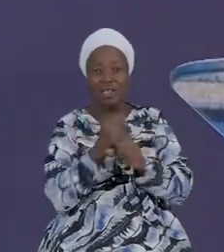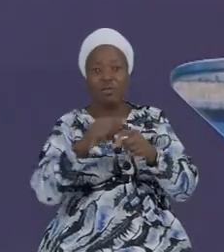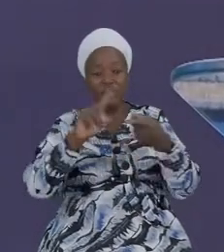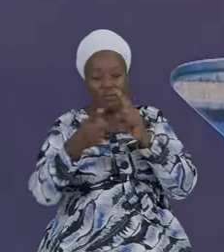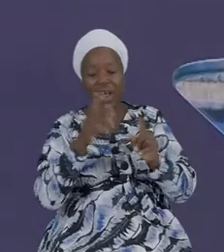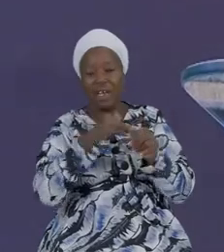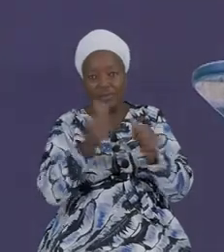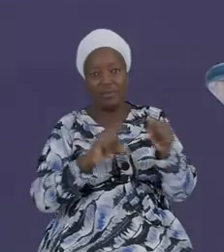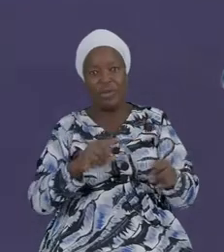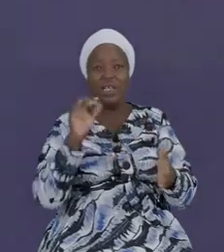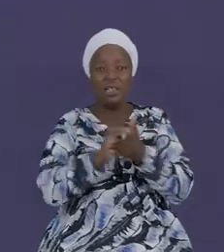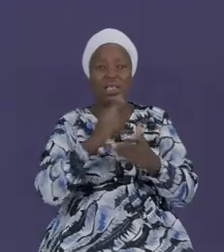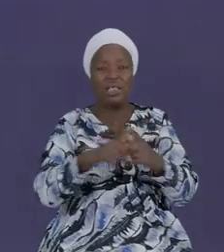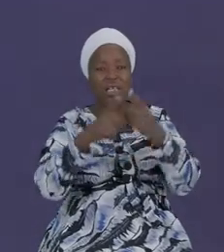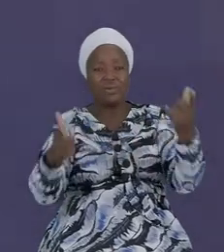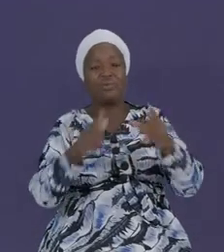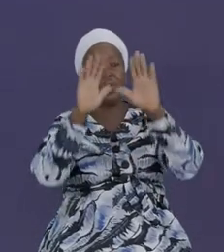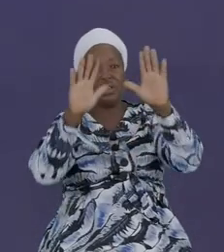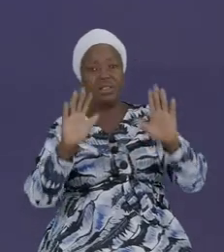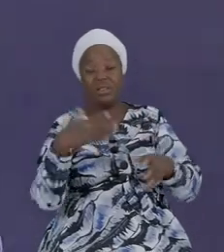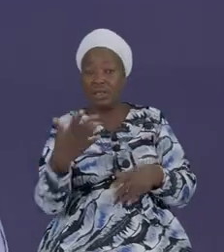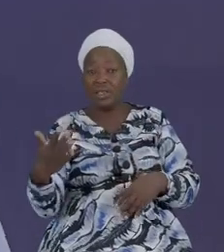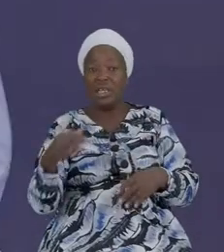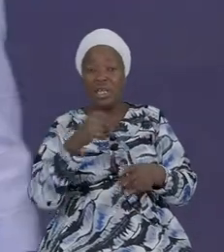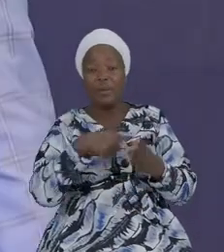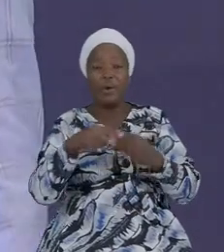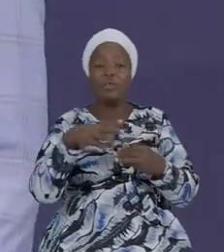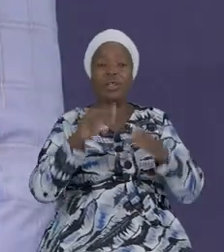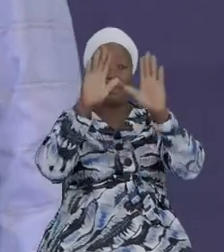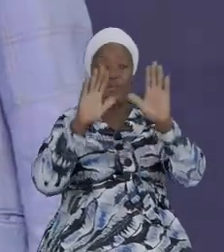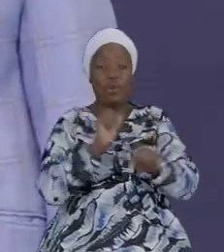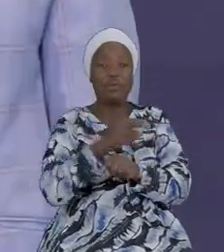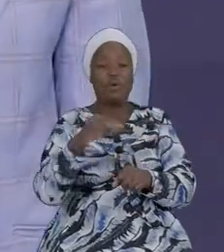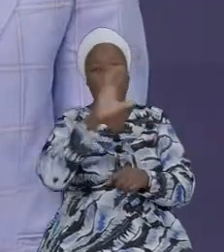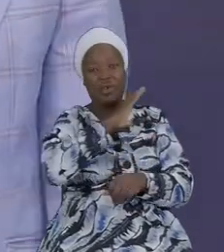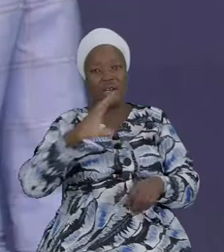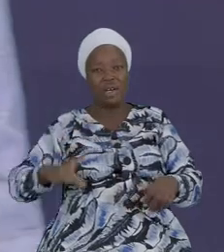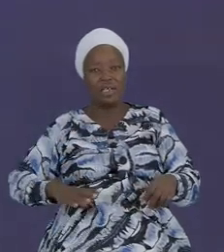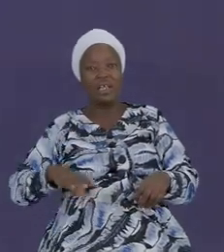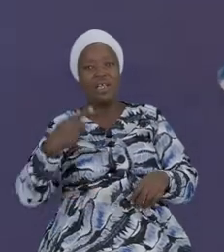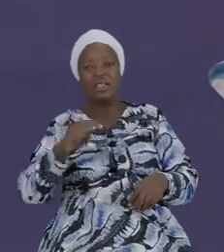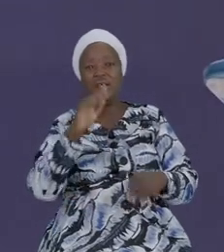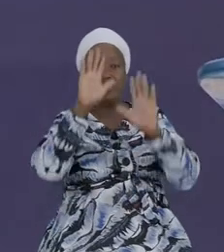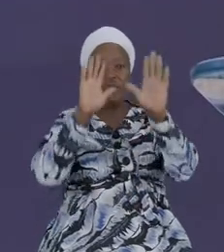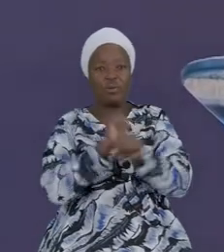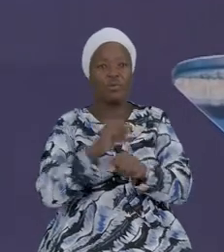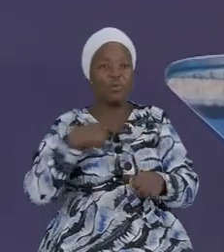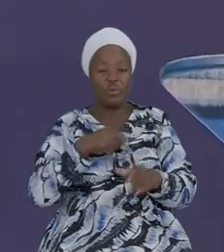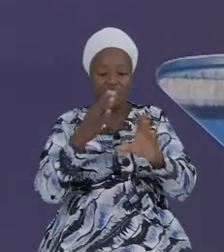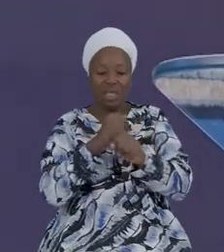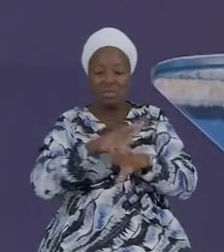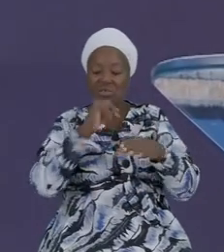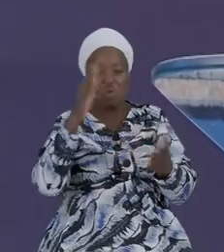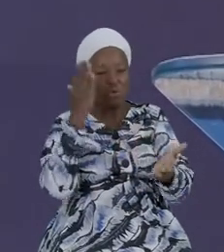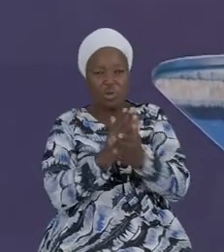everywhere. That's the great thing about the miracle of Christ. The miracle we get doesn't